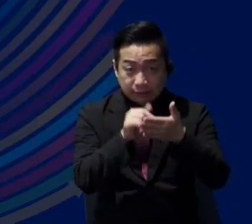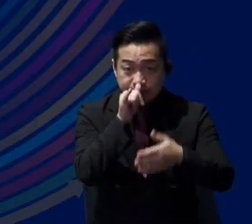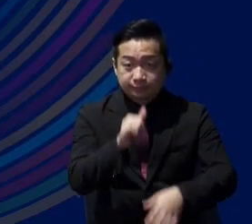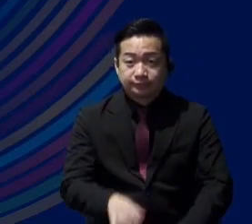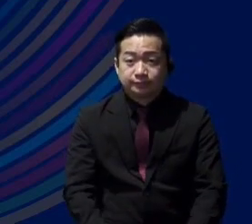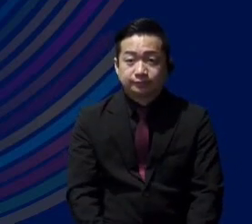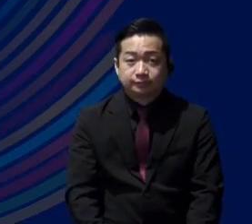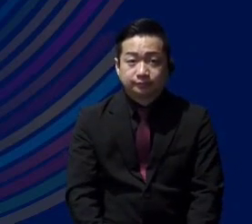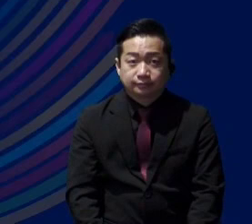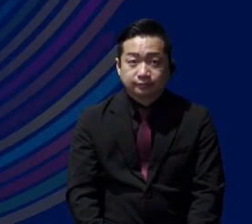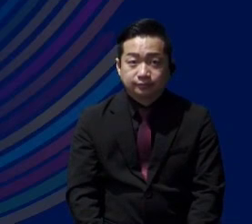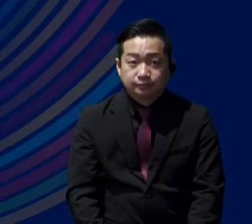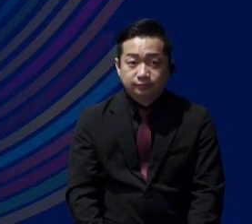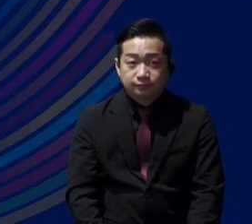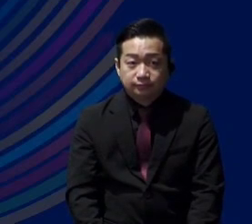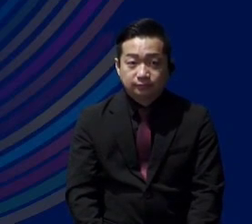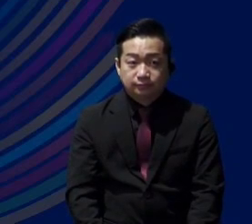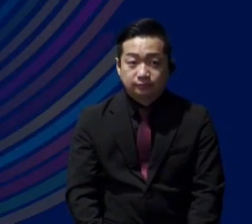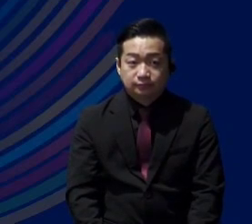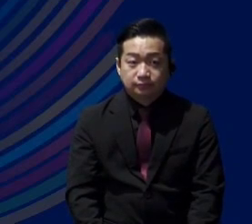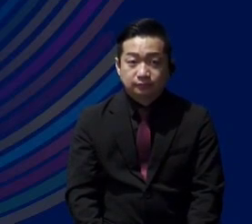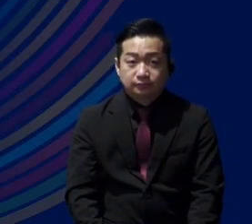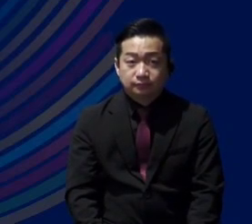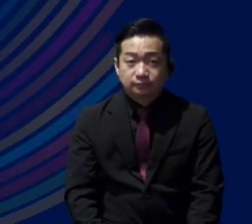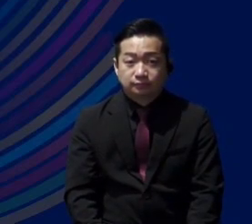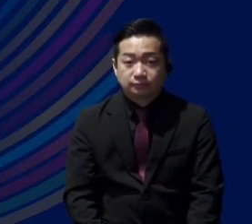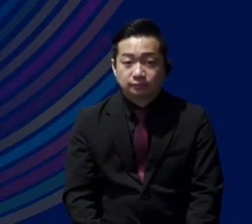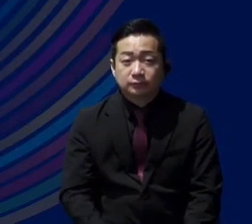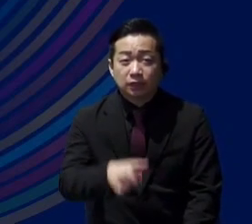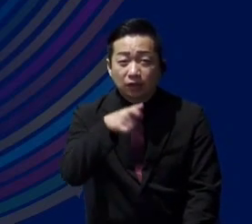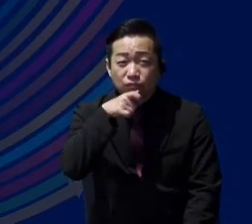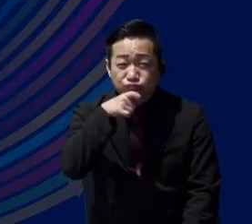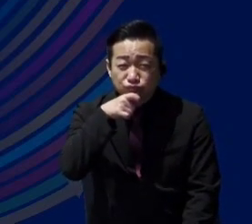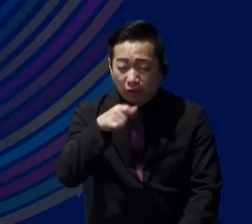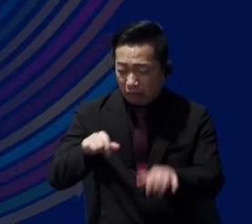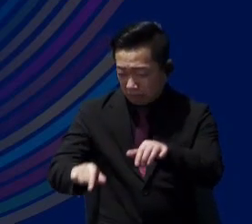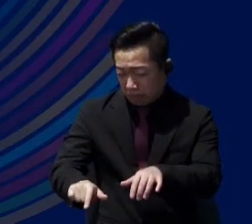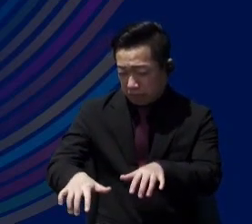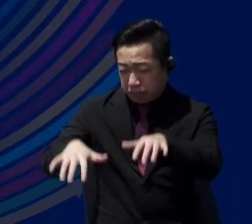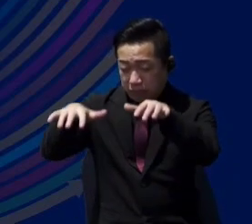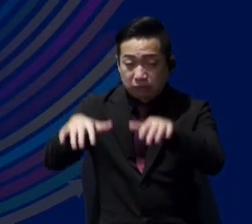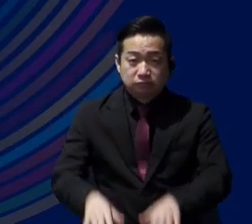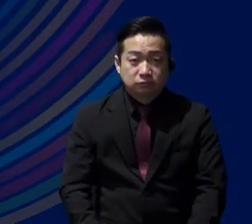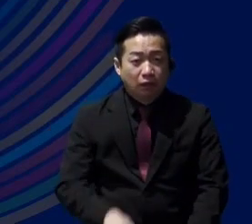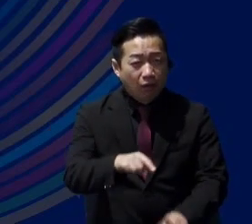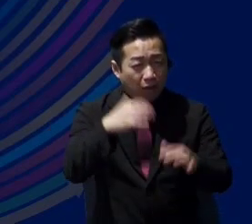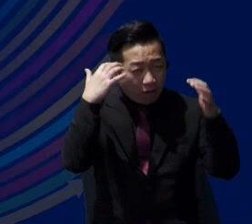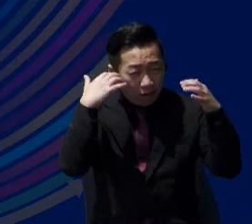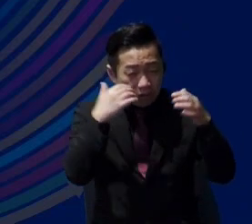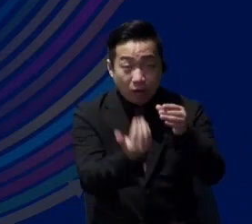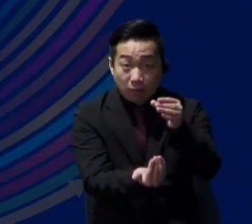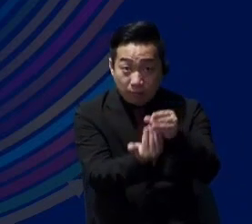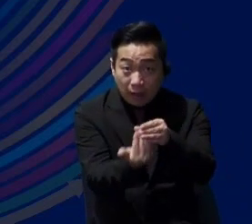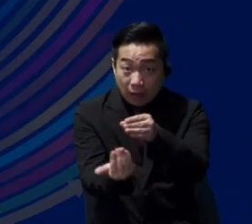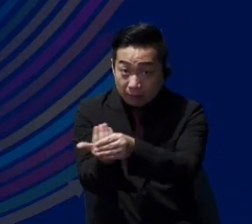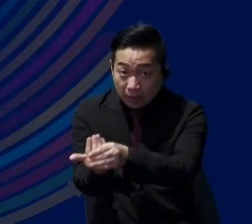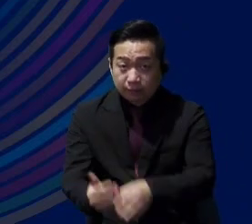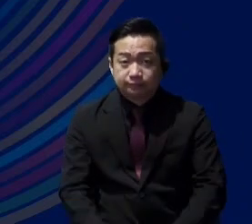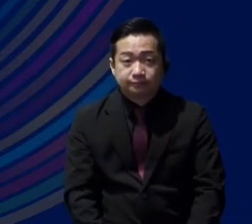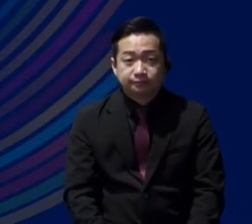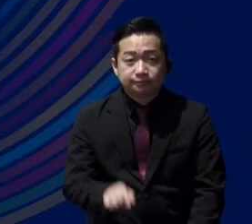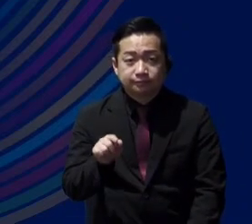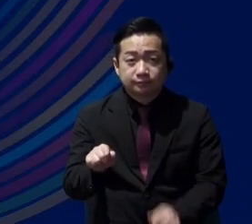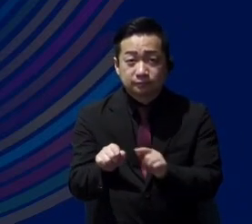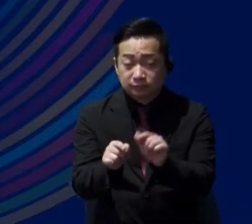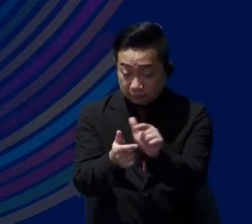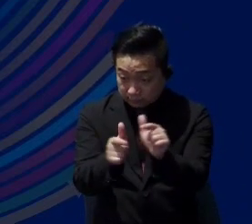floods, we're seeing more heat waves, all sorts of other disasters. All this have direct implications on health,